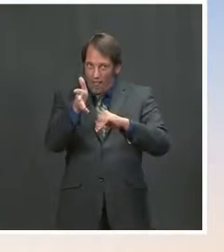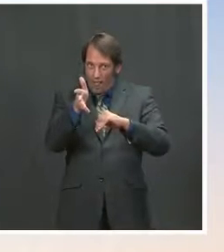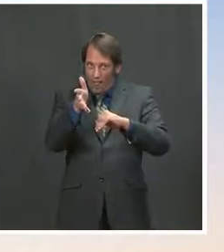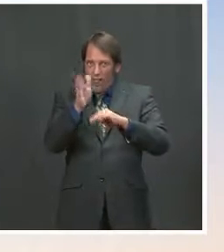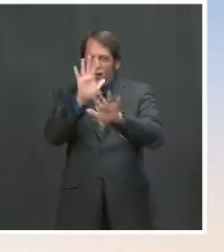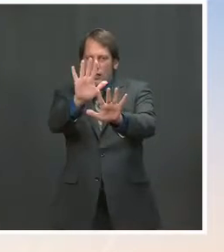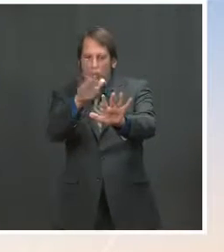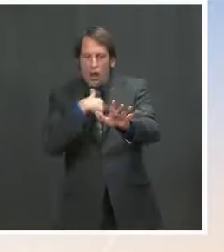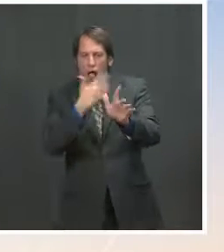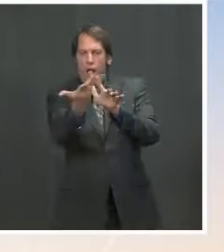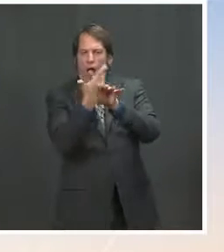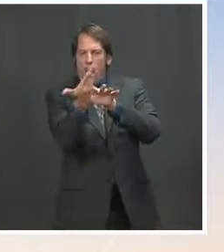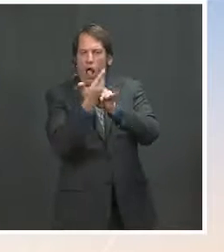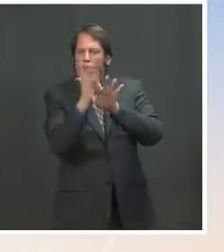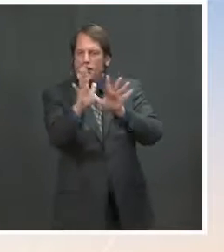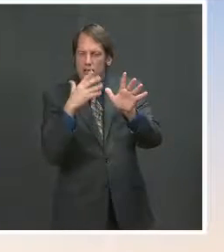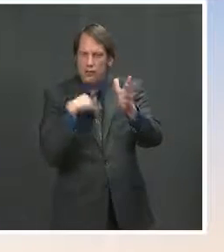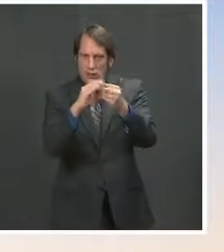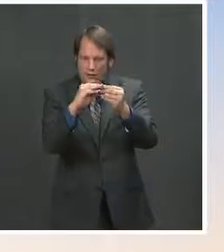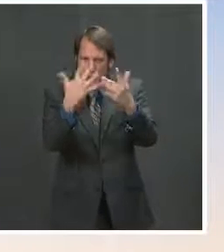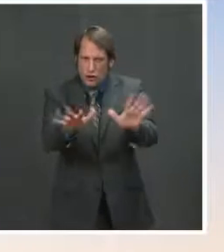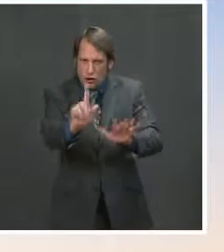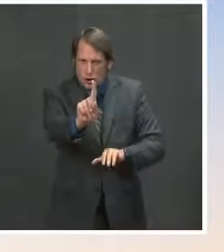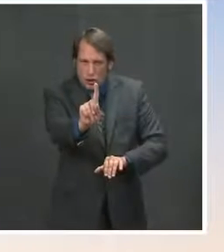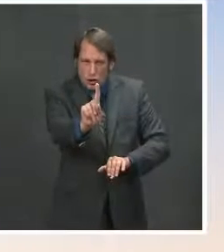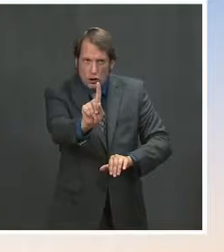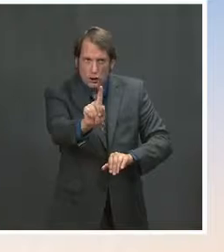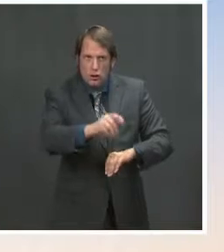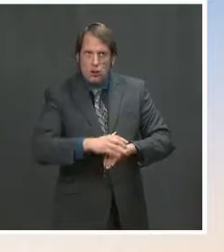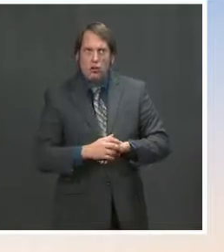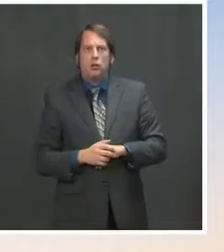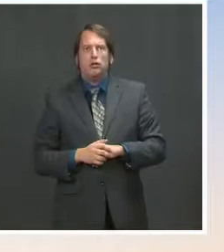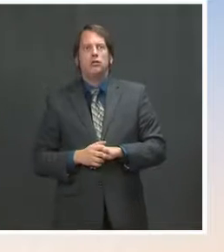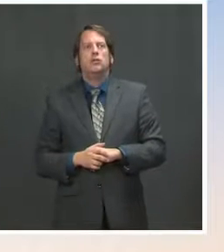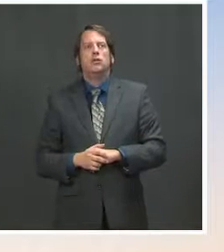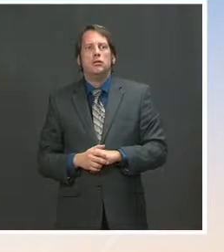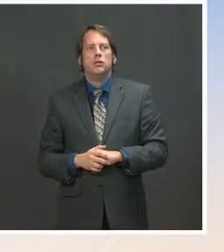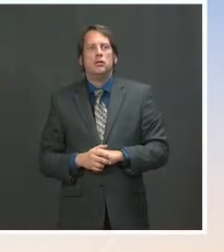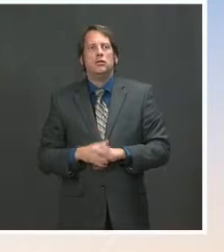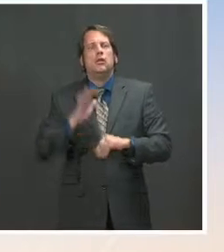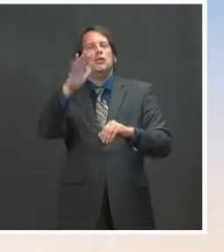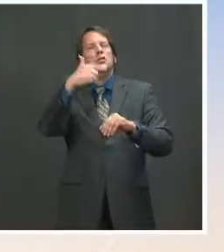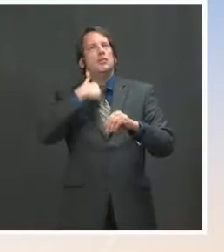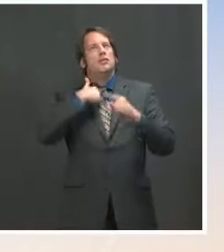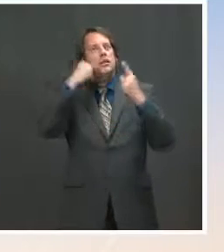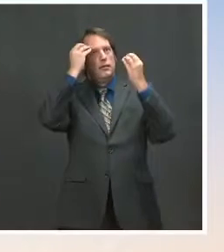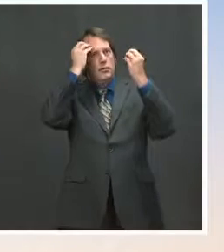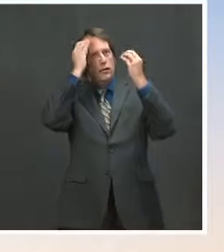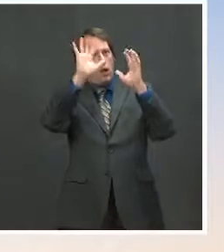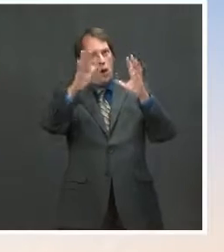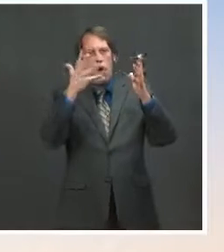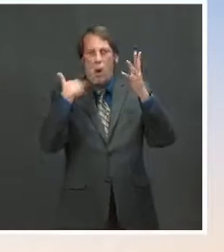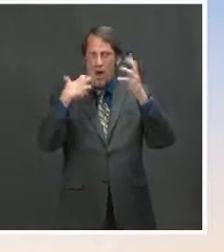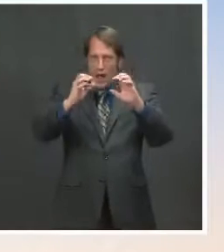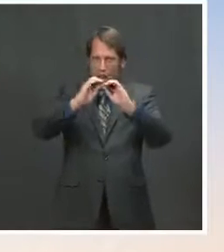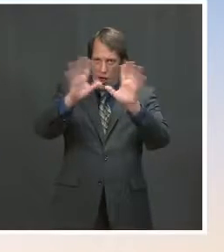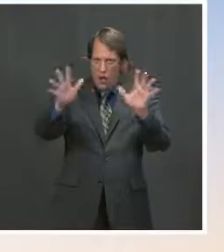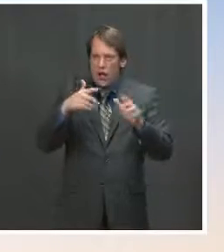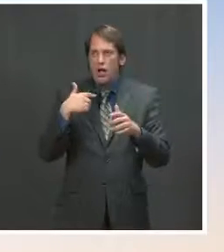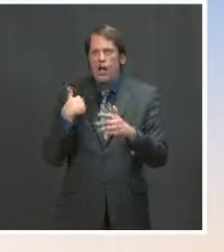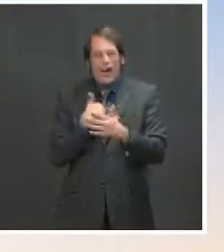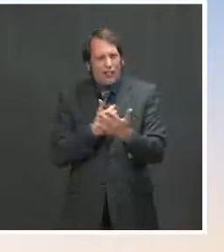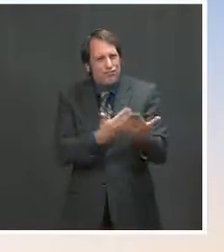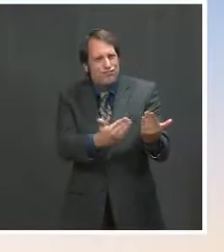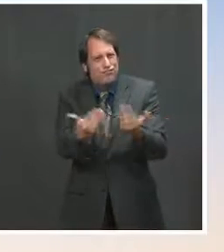people were digesting the information. And we wanted to be clear and send a message that we are a country that is welcoming refugees. Let's be clear, we